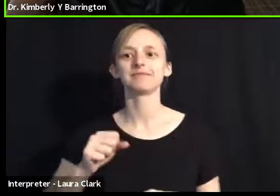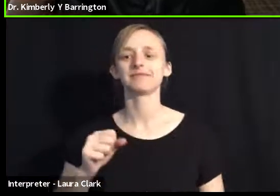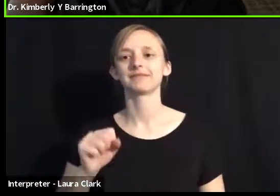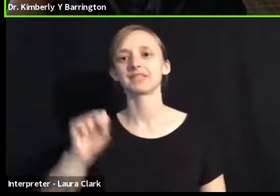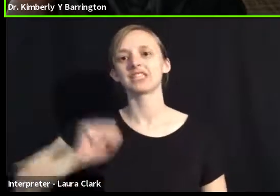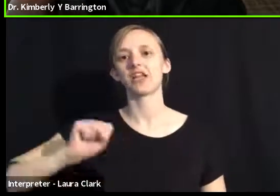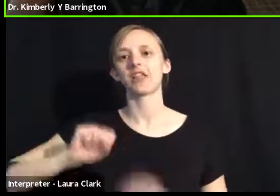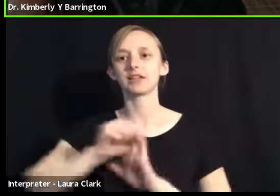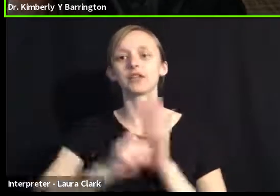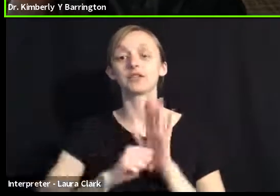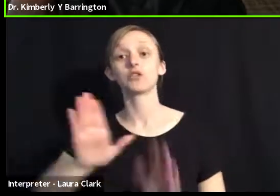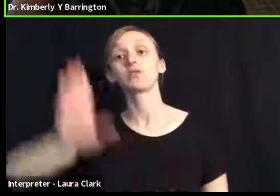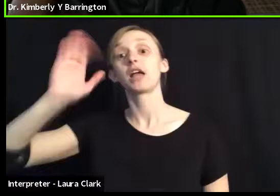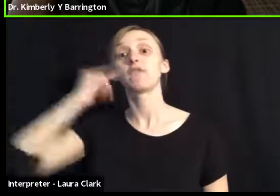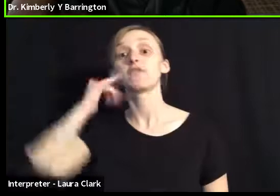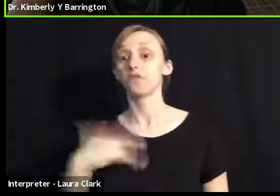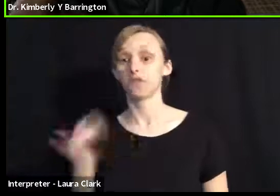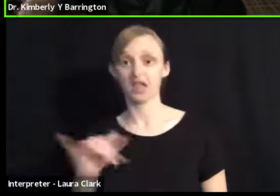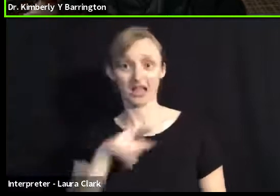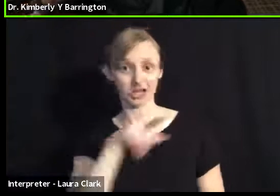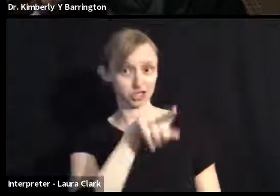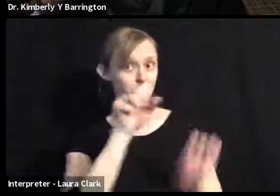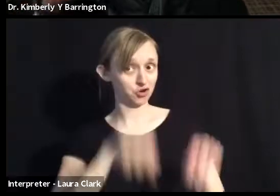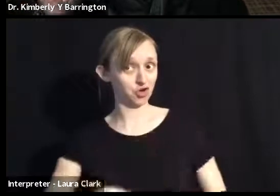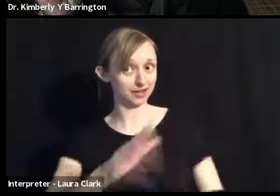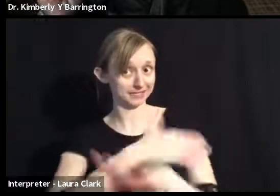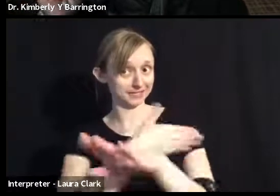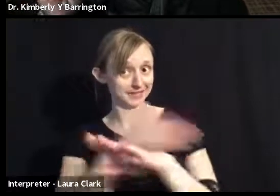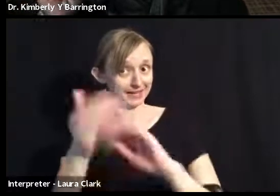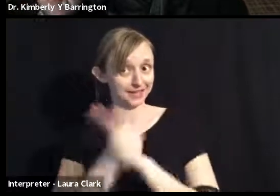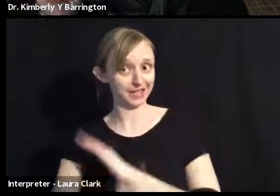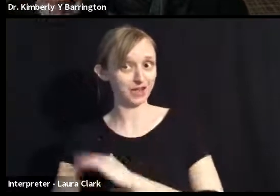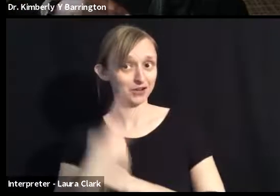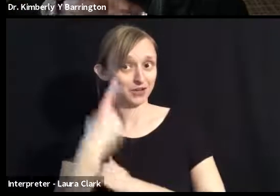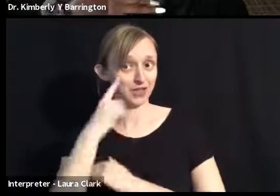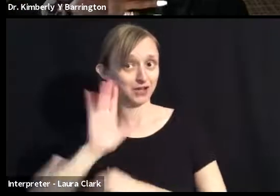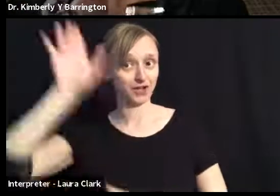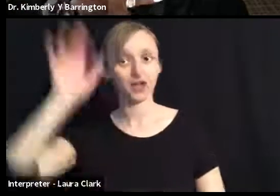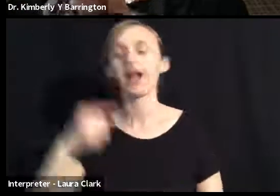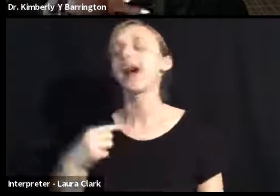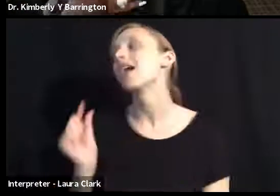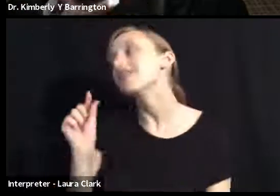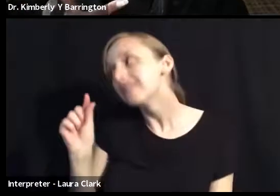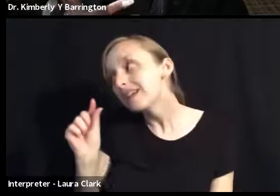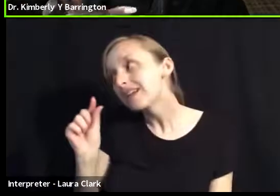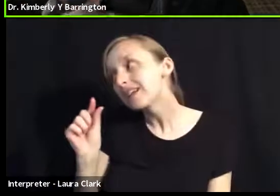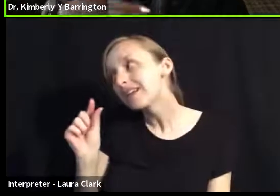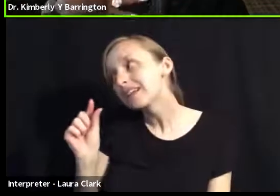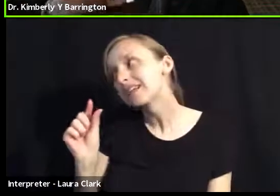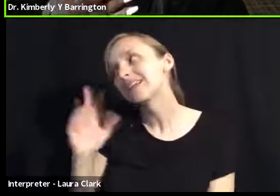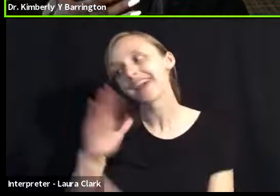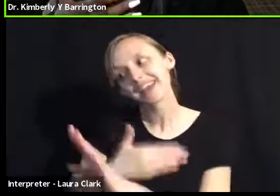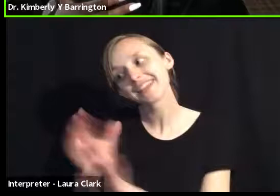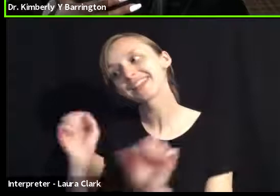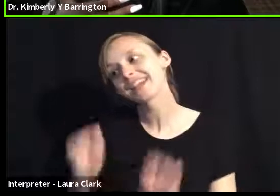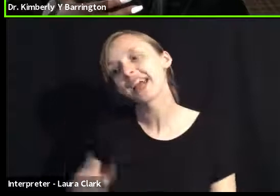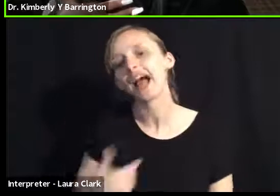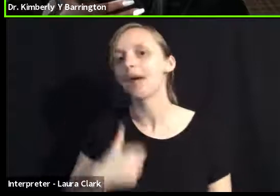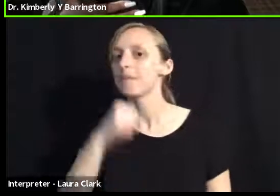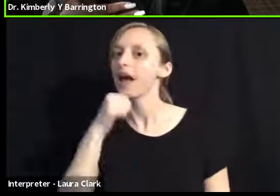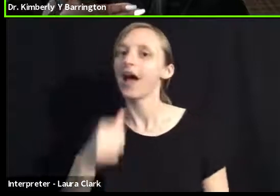just feel like she could sing. Just a little bit. I promise you, I am not a real true